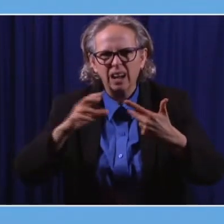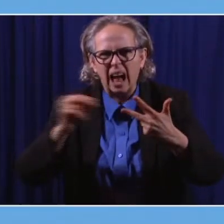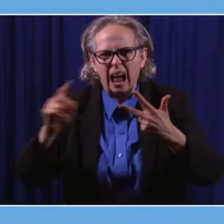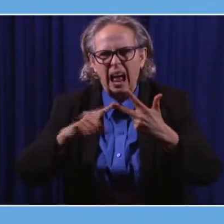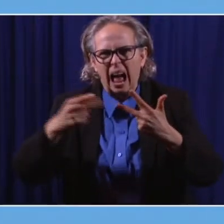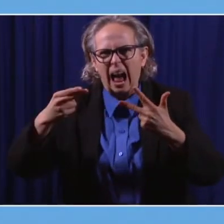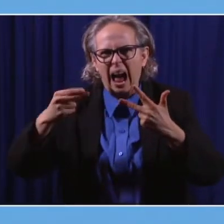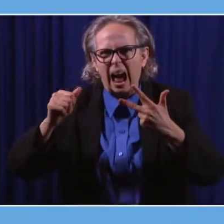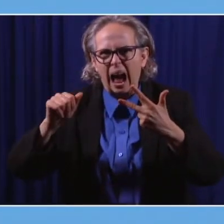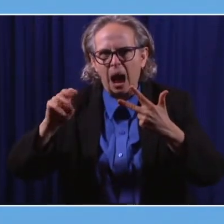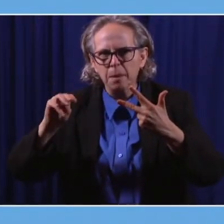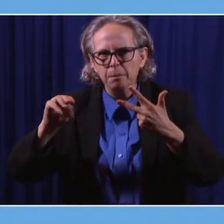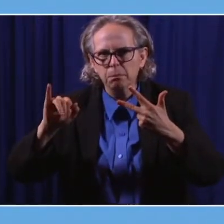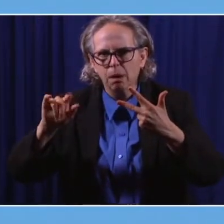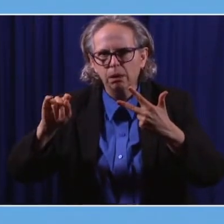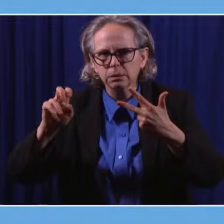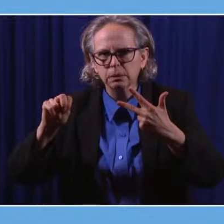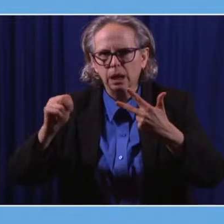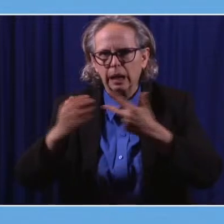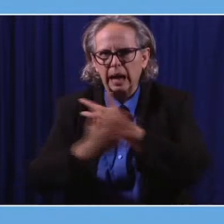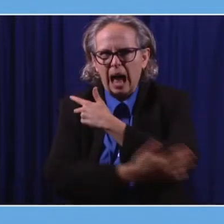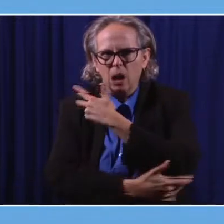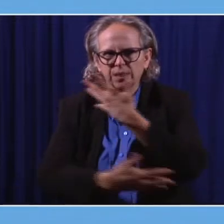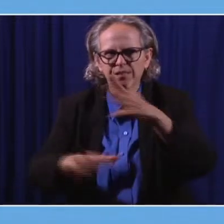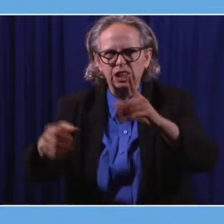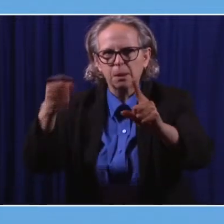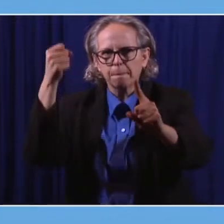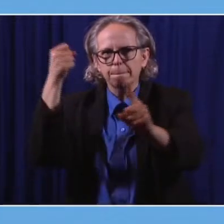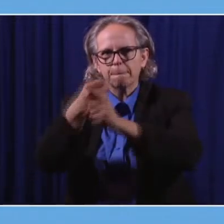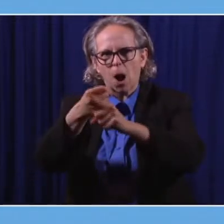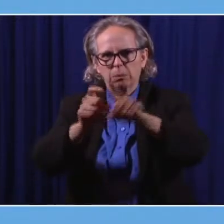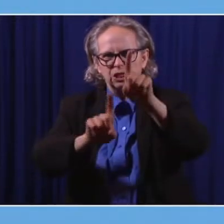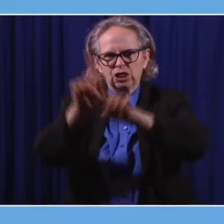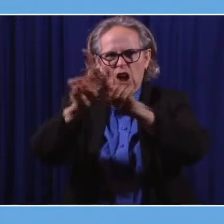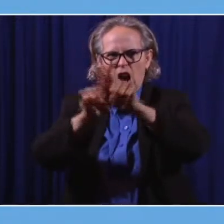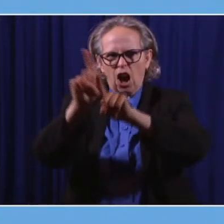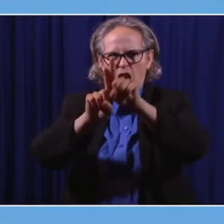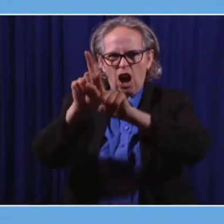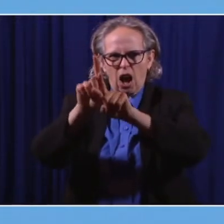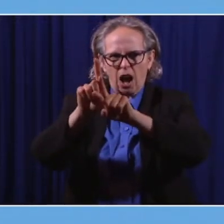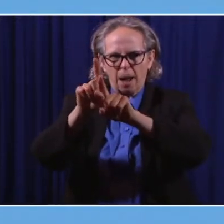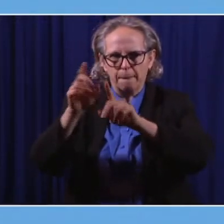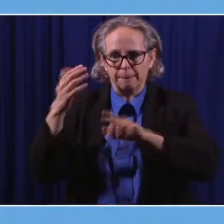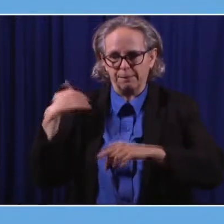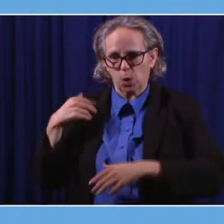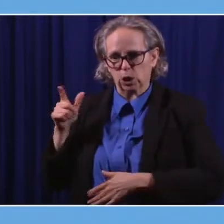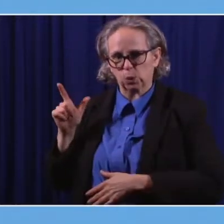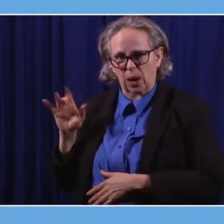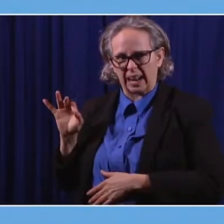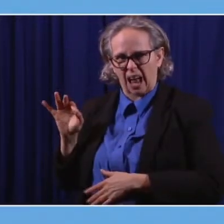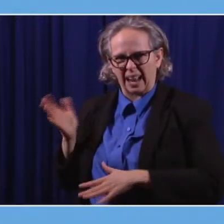week. And 3, as I said, 3 on the watch alert.